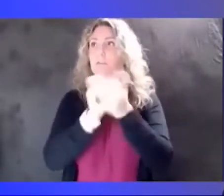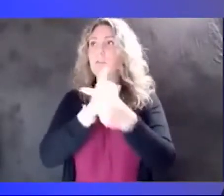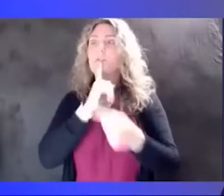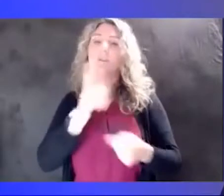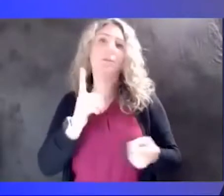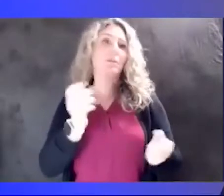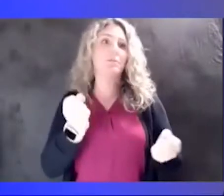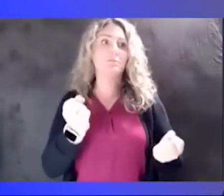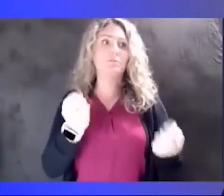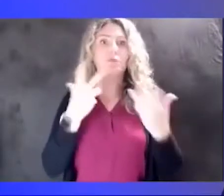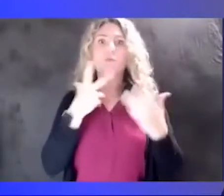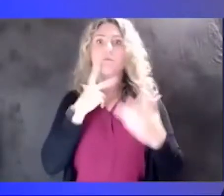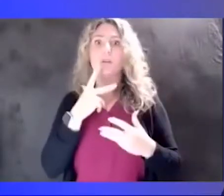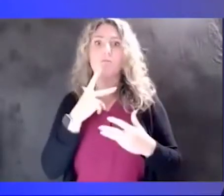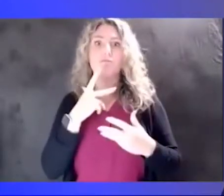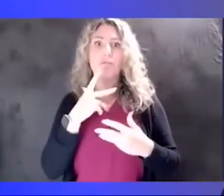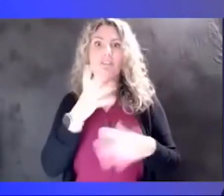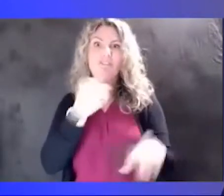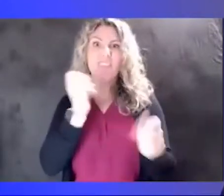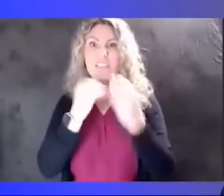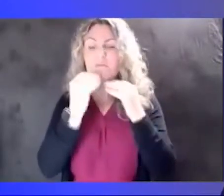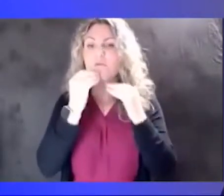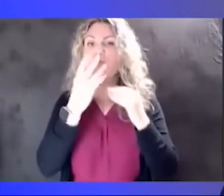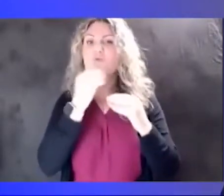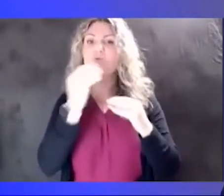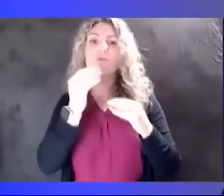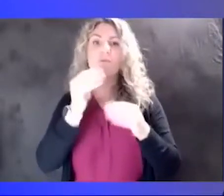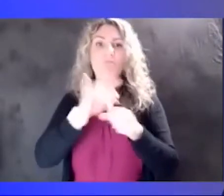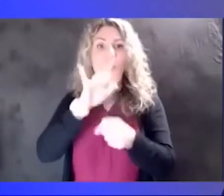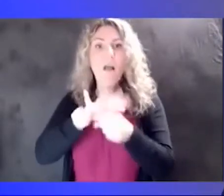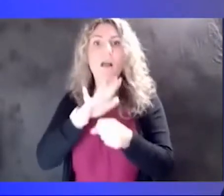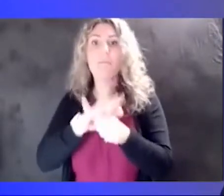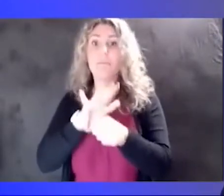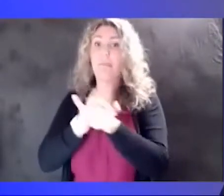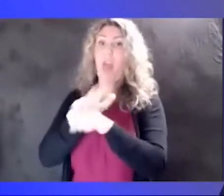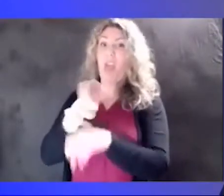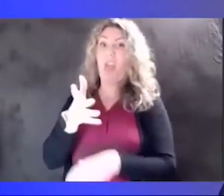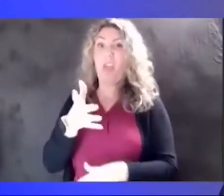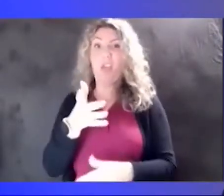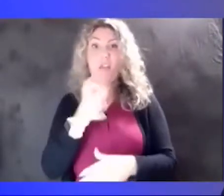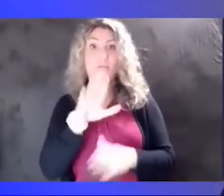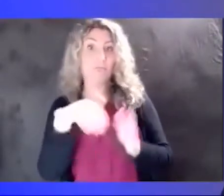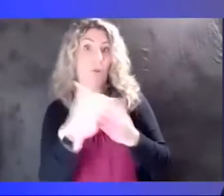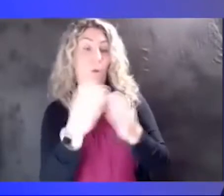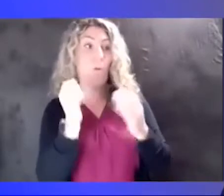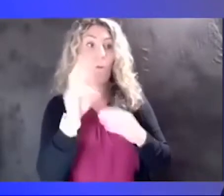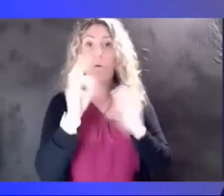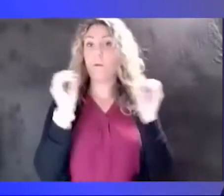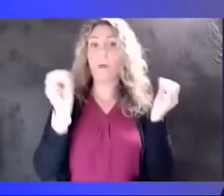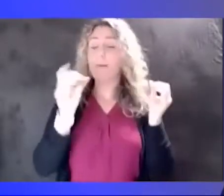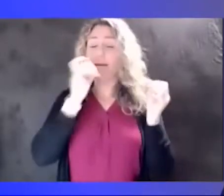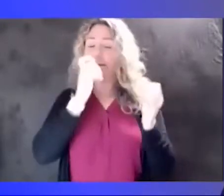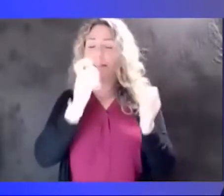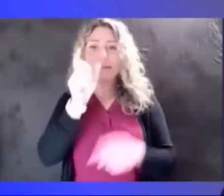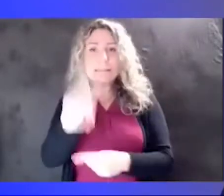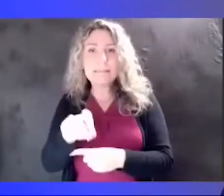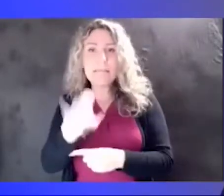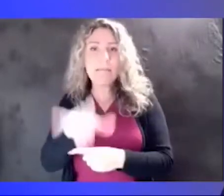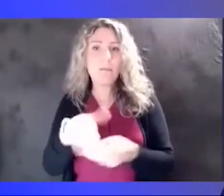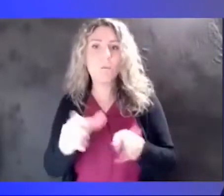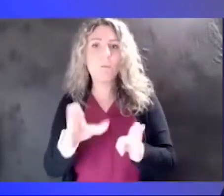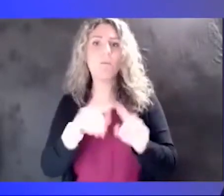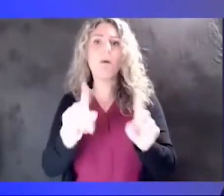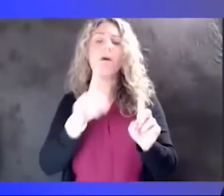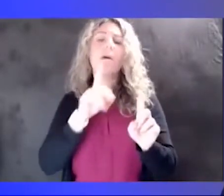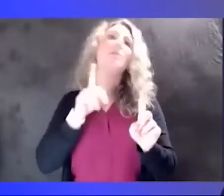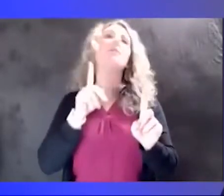It's not still there. Good in excess, and I like to point that out because all or nothing doesn't have to be that way. But yes, I think it's just